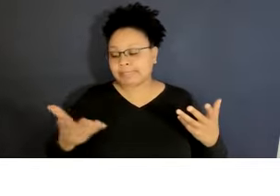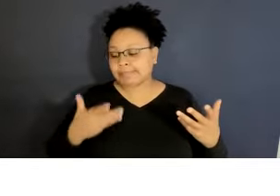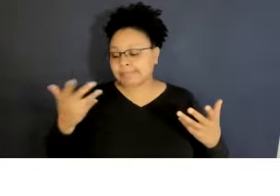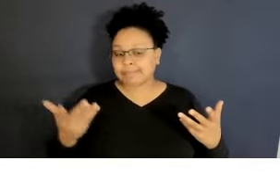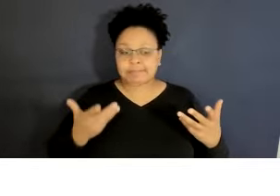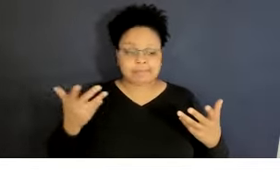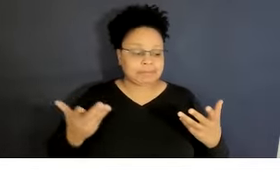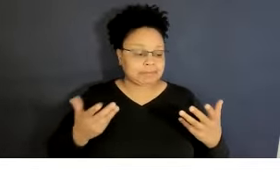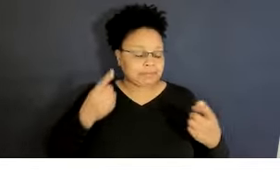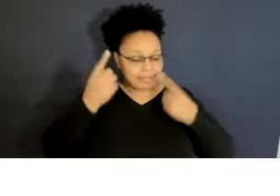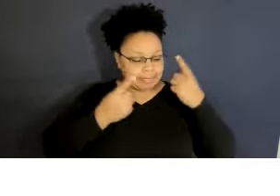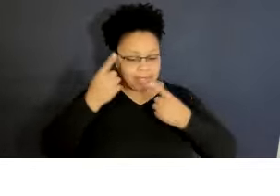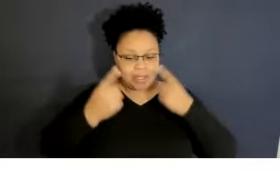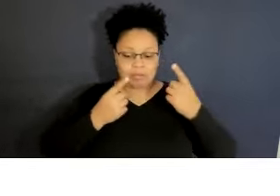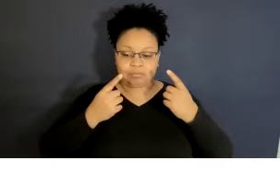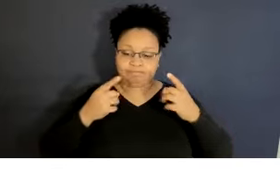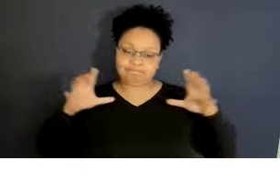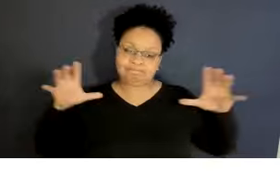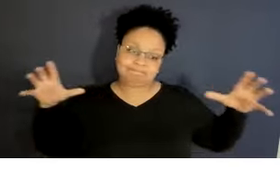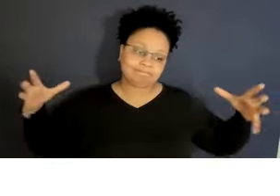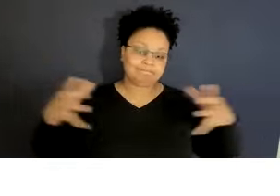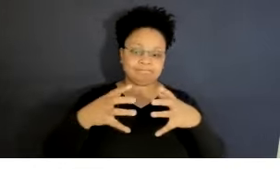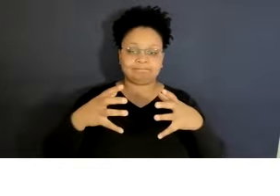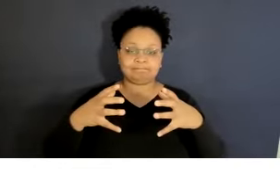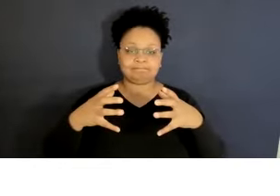if we just come together better,